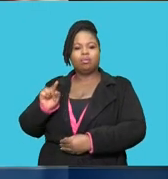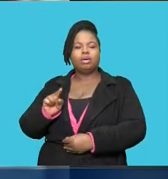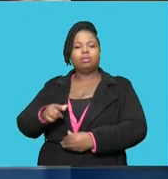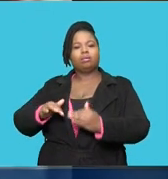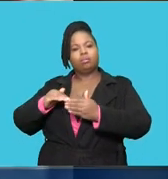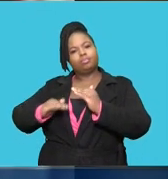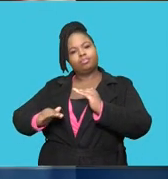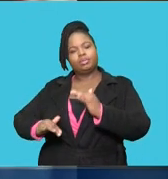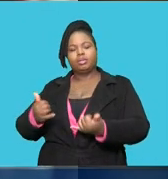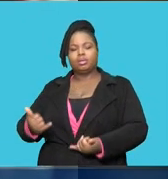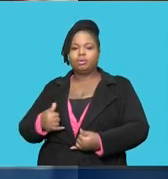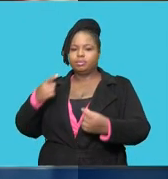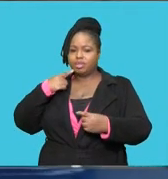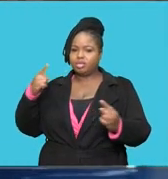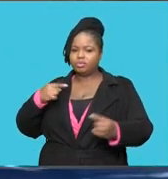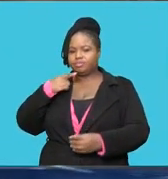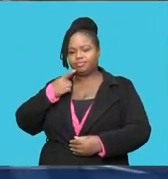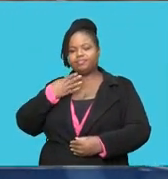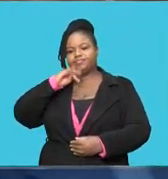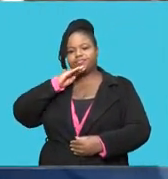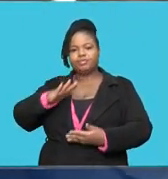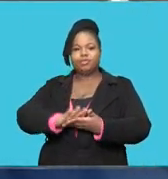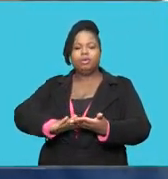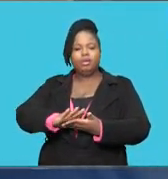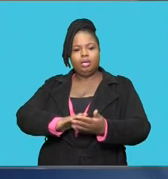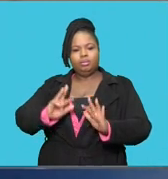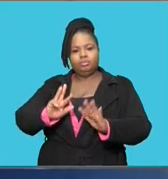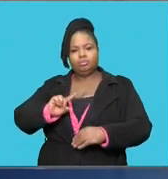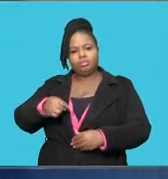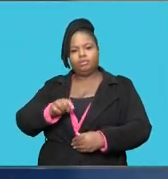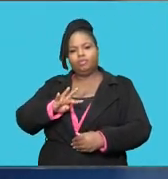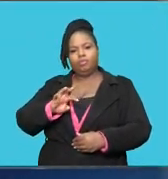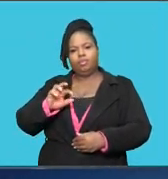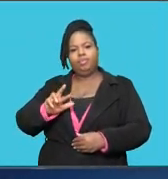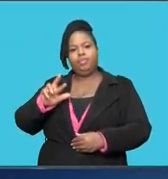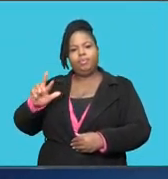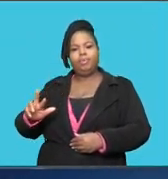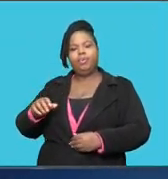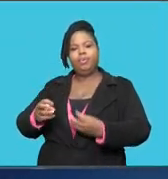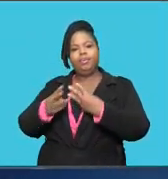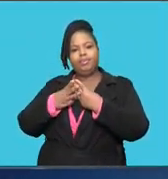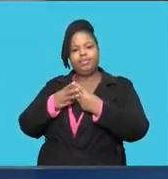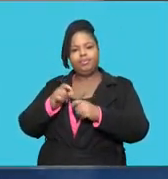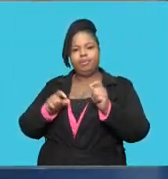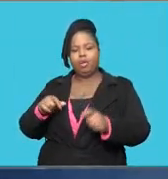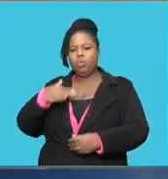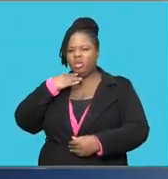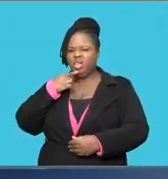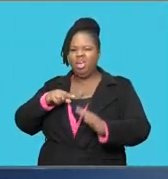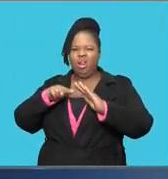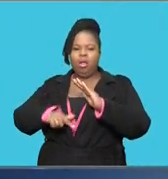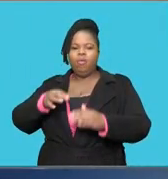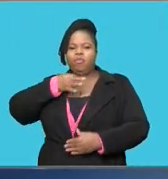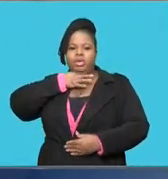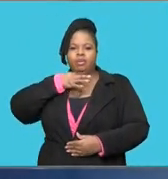has concurrently announced the remission of sentences for 9,488 inmates who are regarded as low